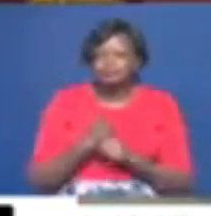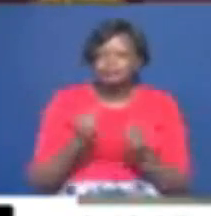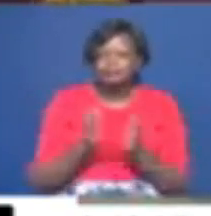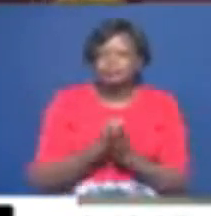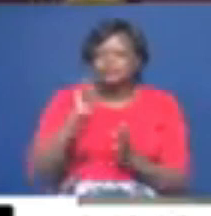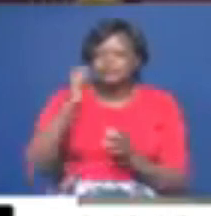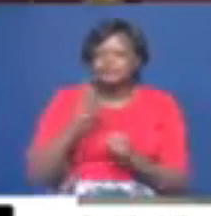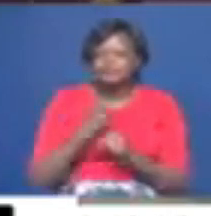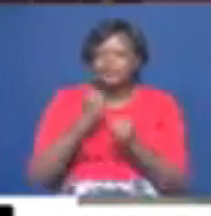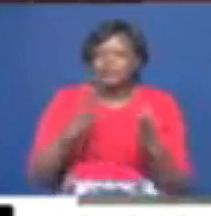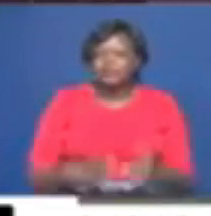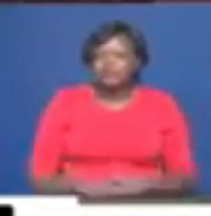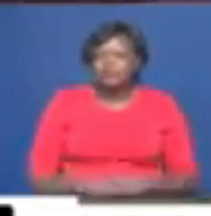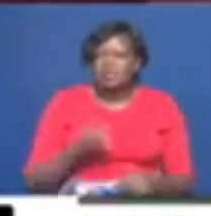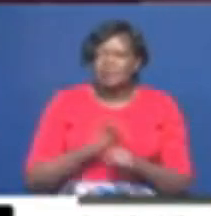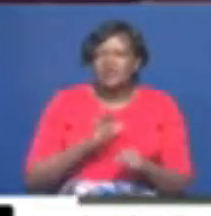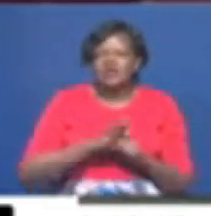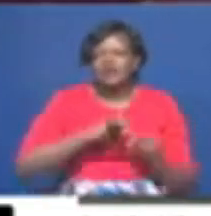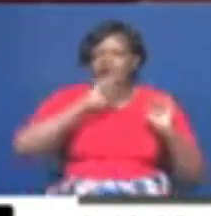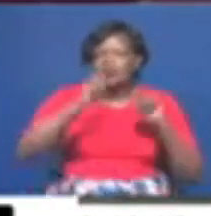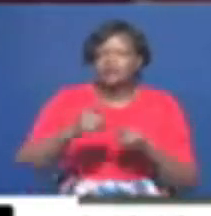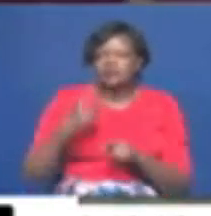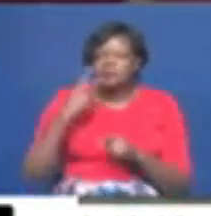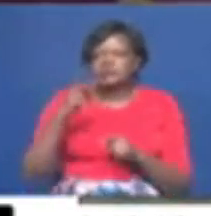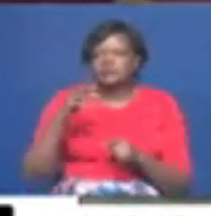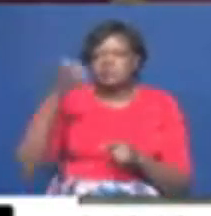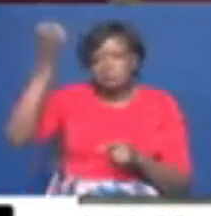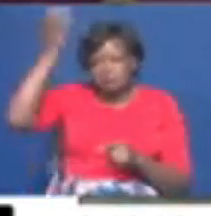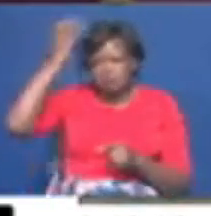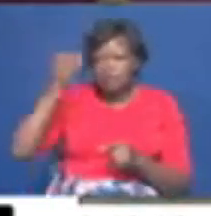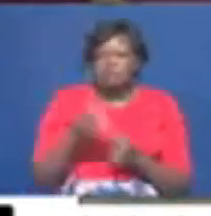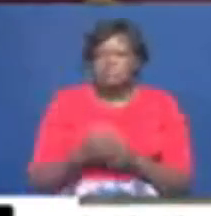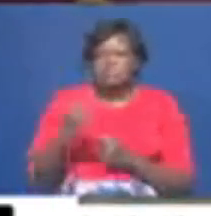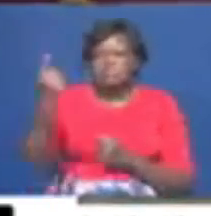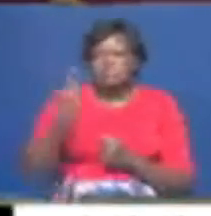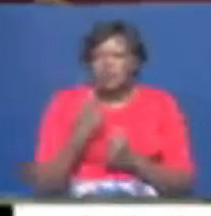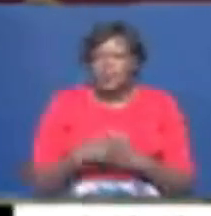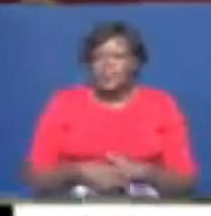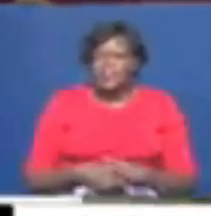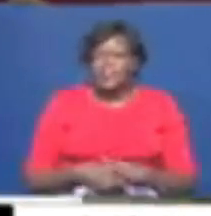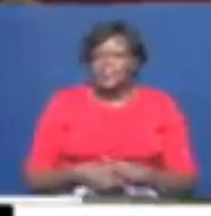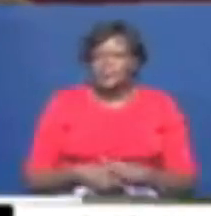workers. Many have turned up in hopes of seeing the Queen make an appearance. Elvis Otieno for Prime Edition.